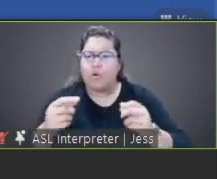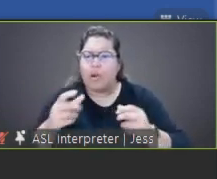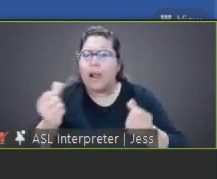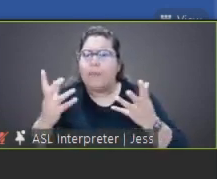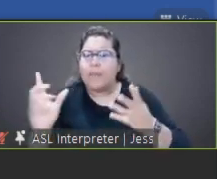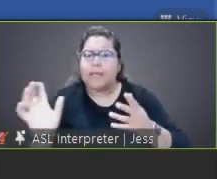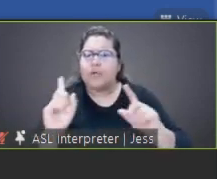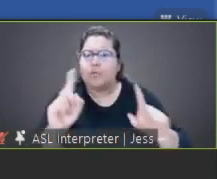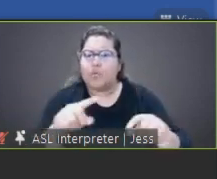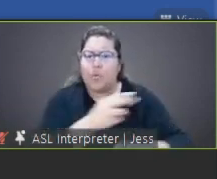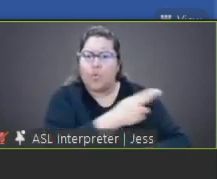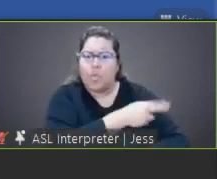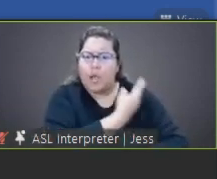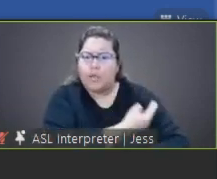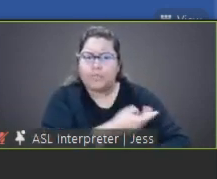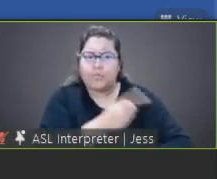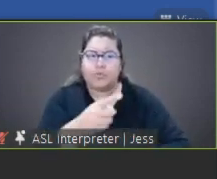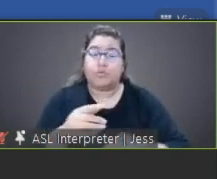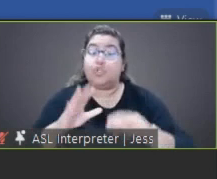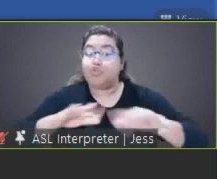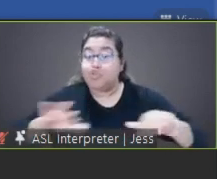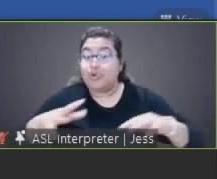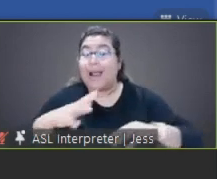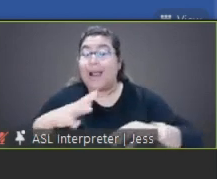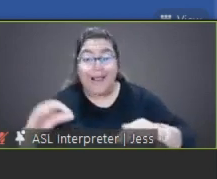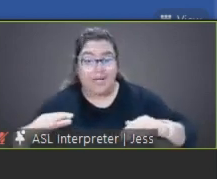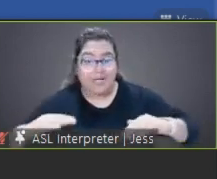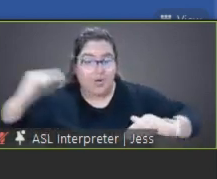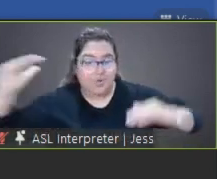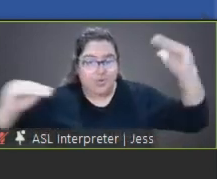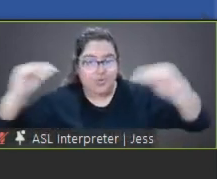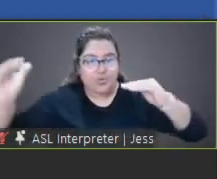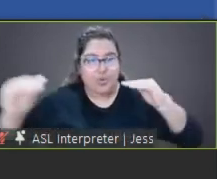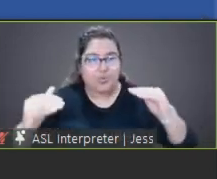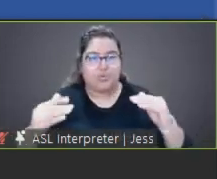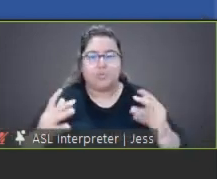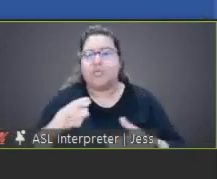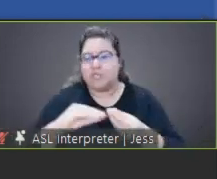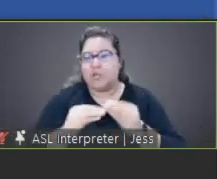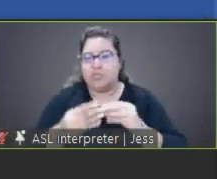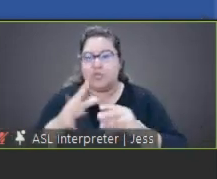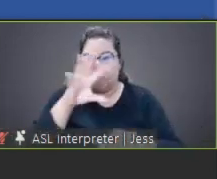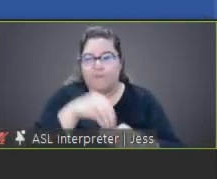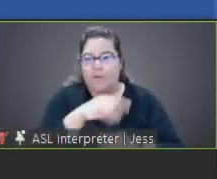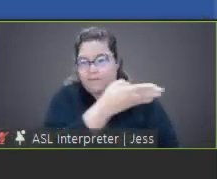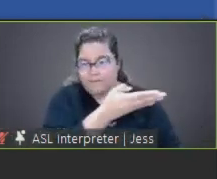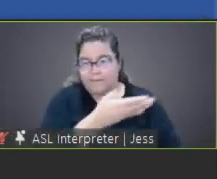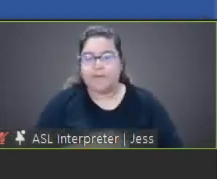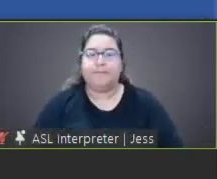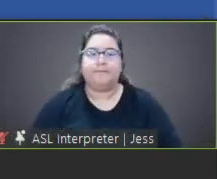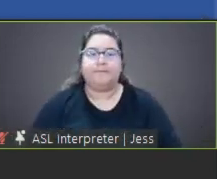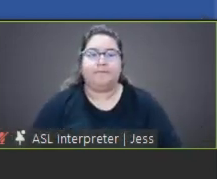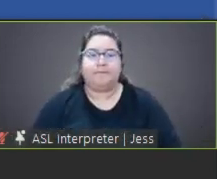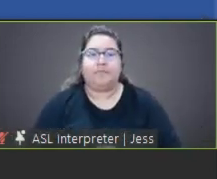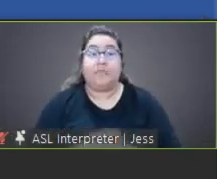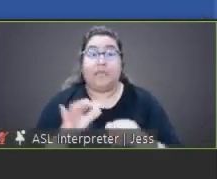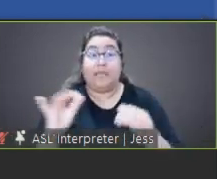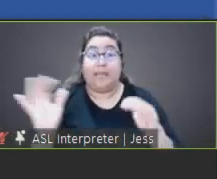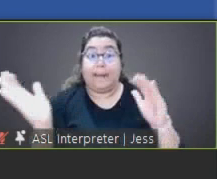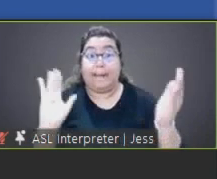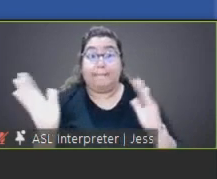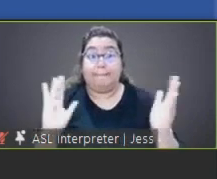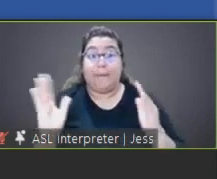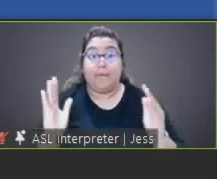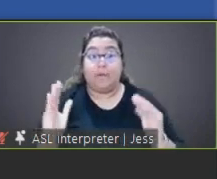so combining pediatric and adult hospitalization age-specific data, and comparing the data shown in the